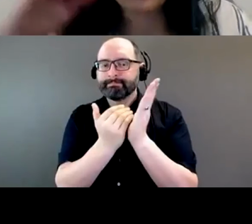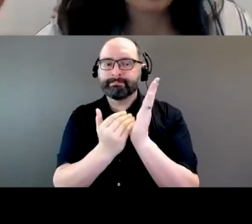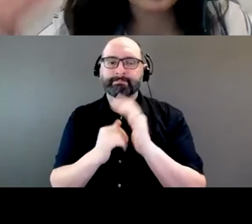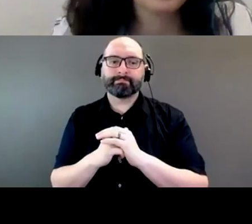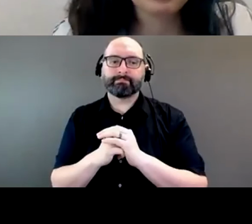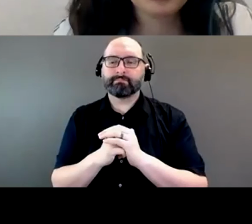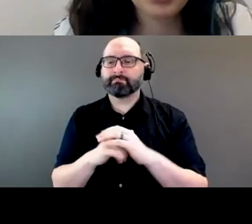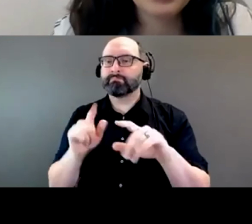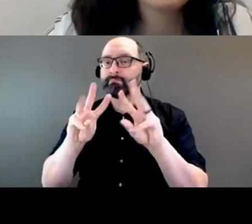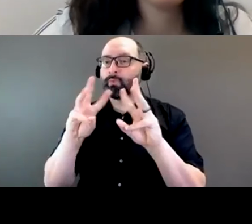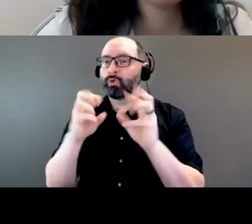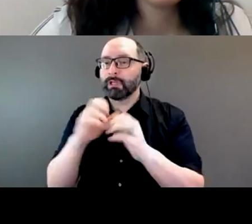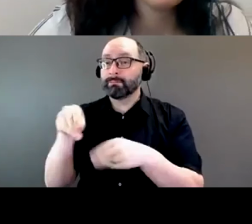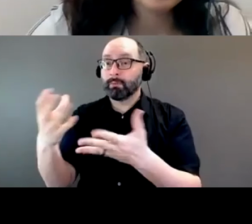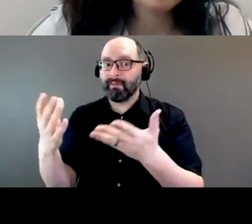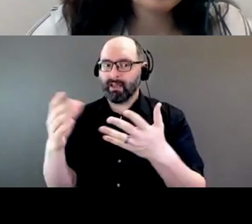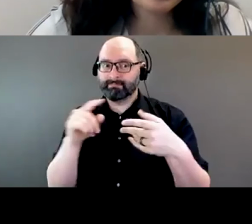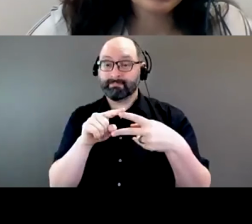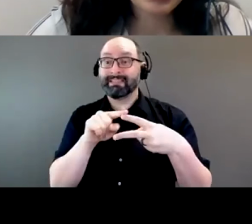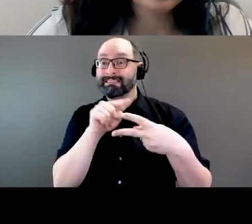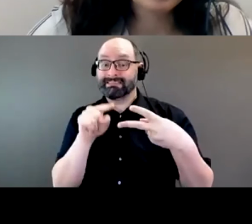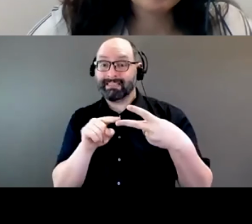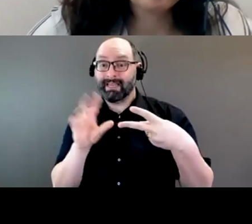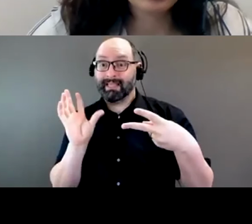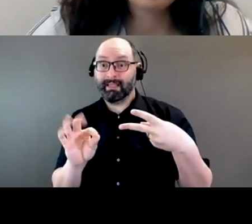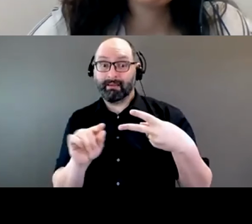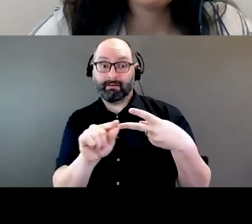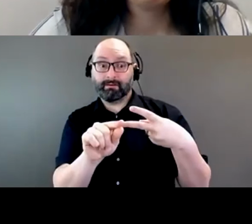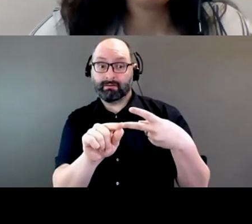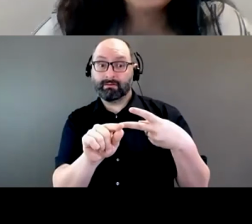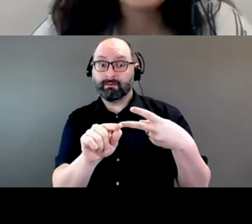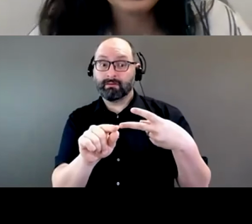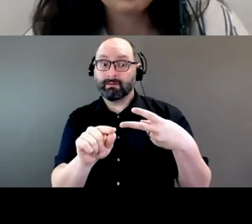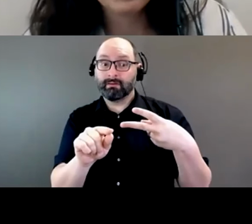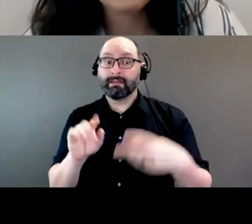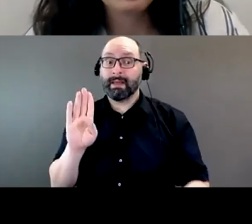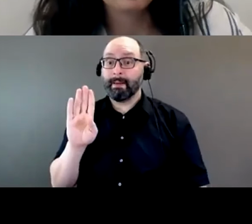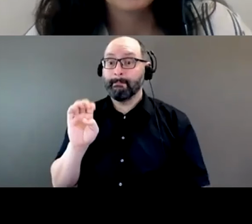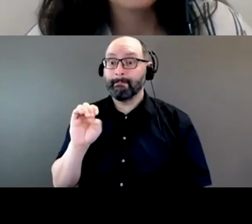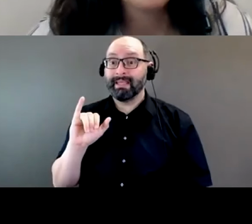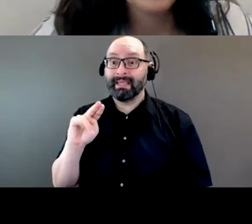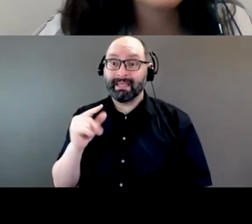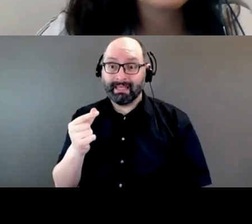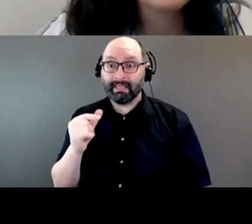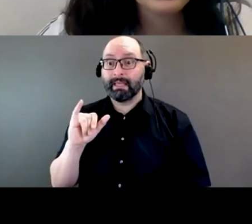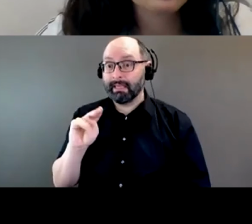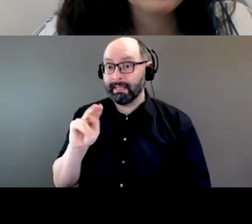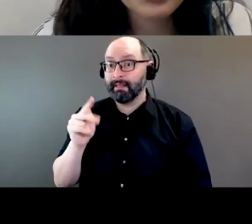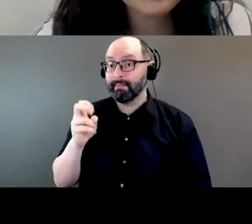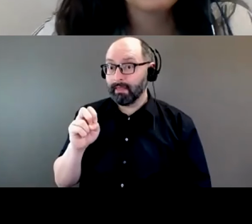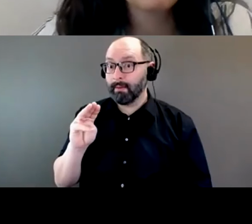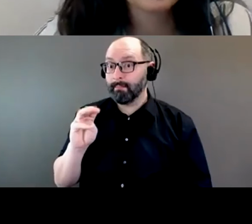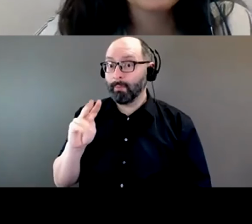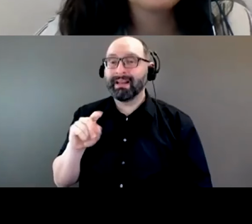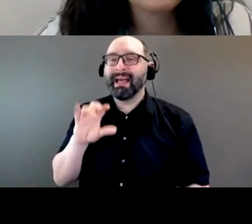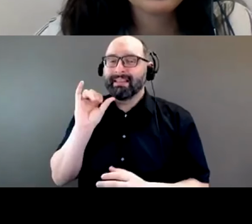and different workshops that they provide. The second link I have here, the beinginthemoment.org, has the actual